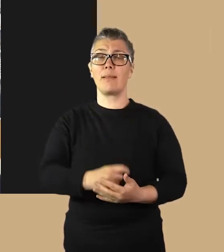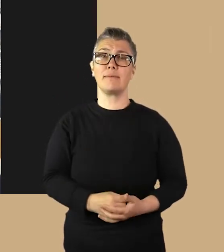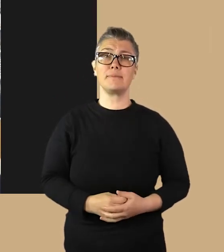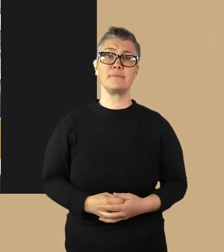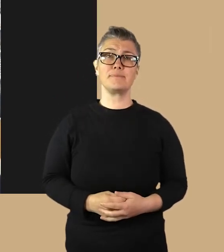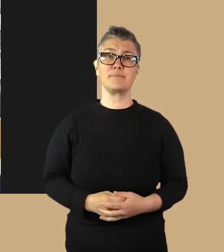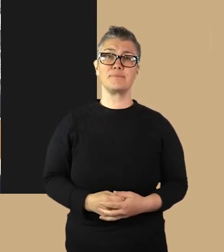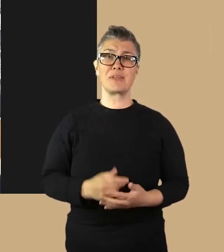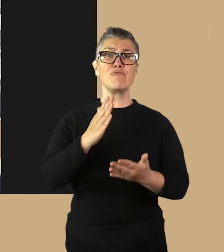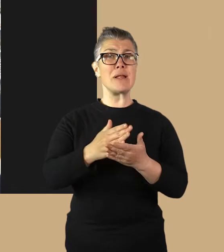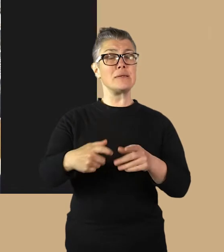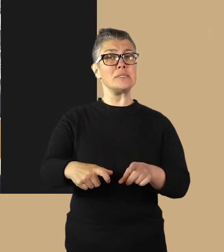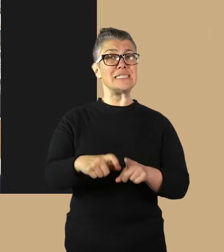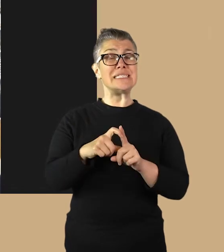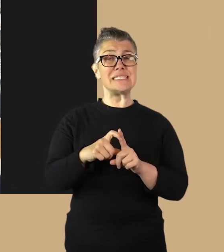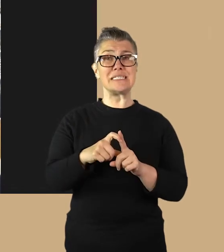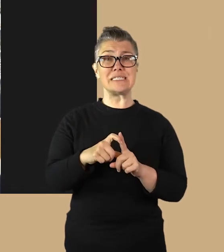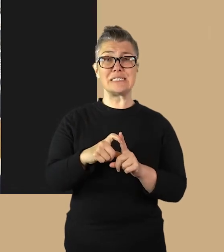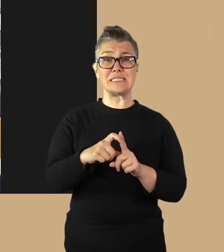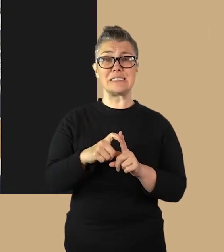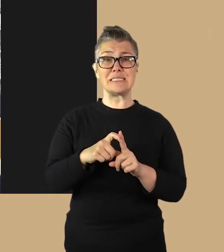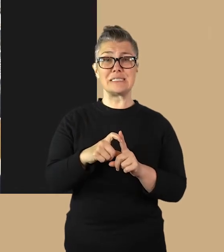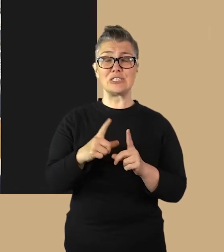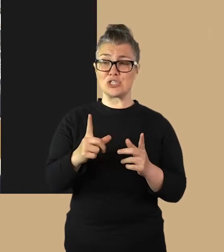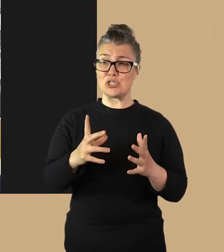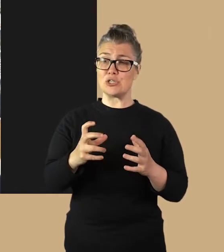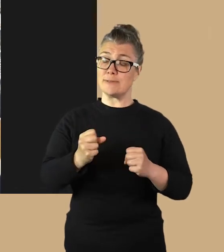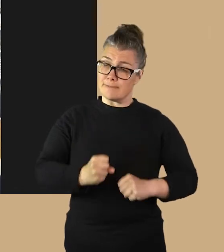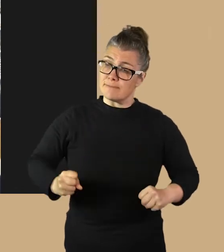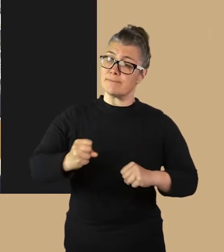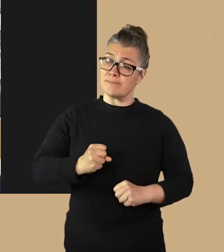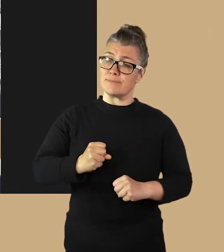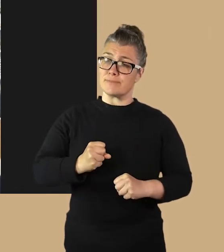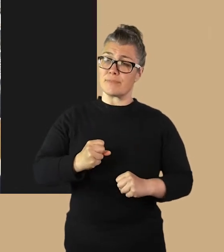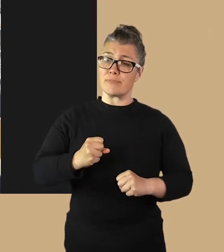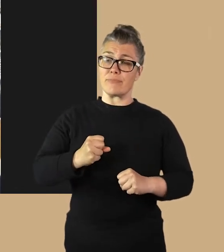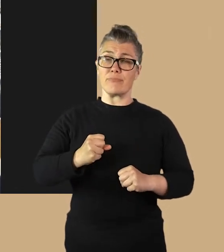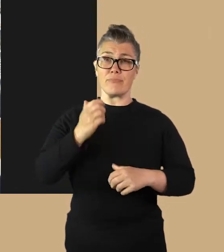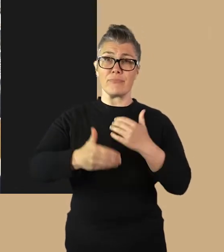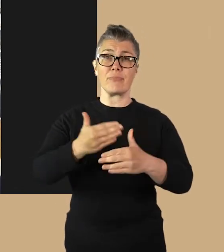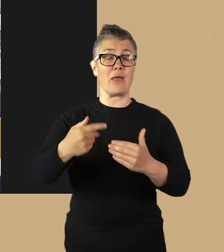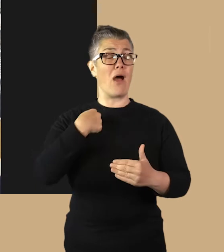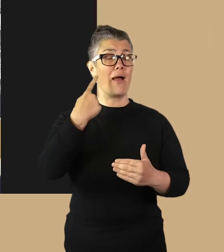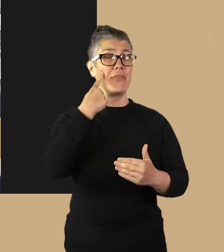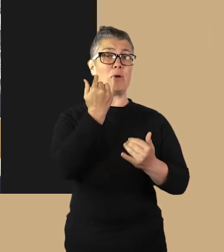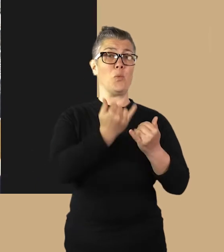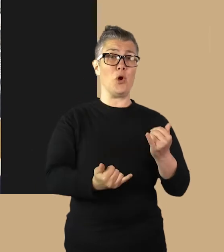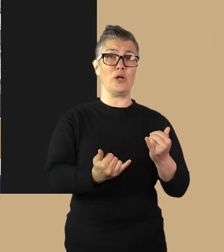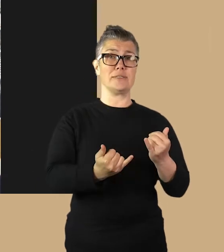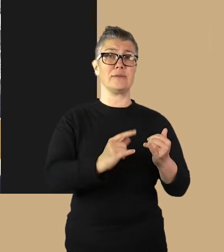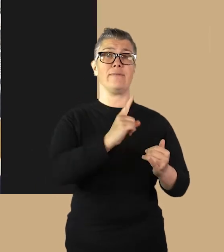And it was just really difficult to get a grip on things. I think that first year was the hardest,